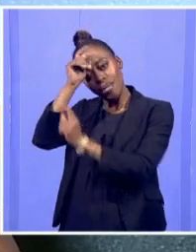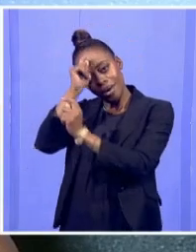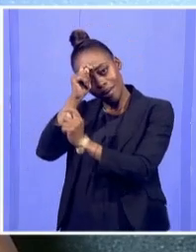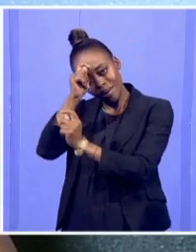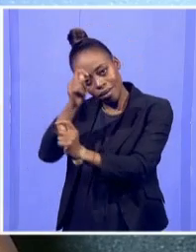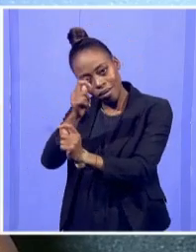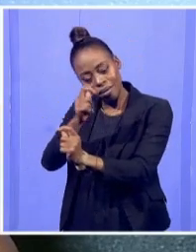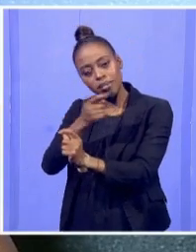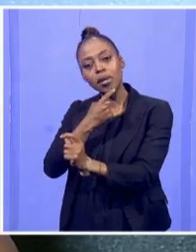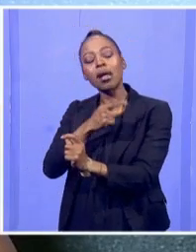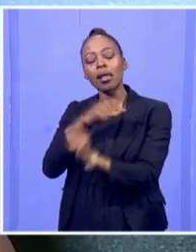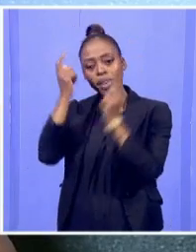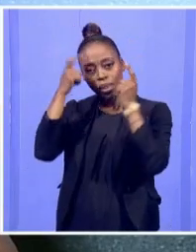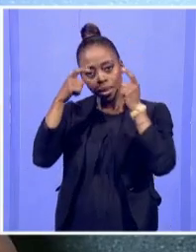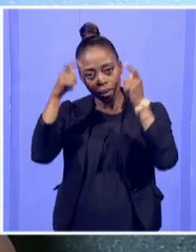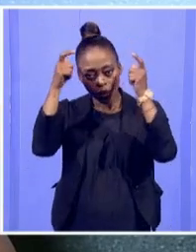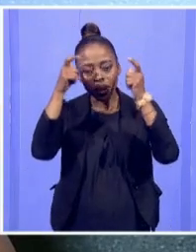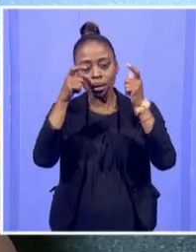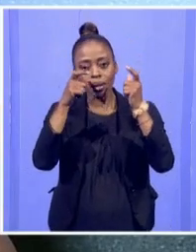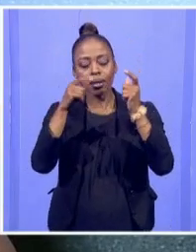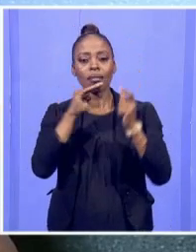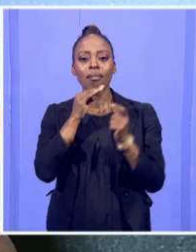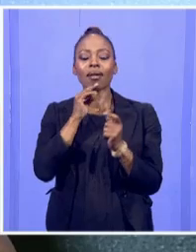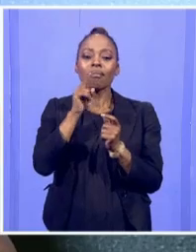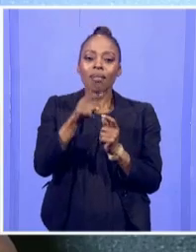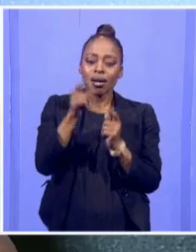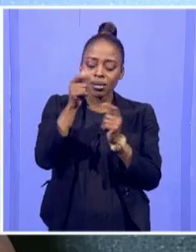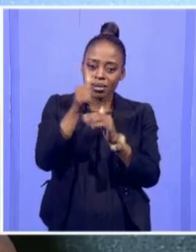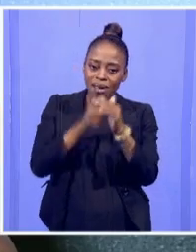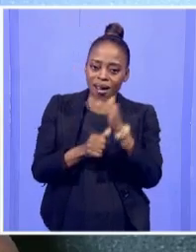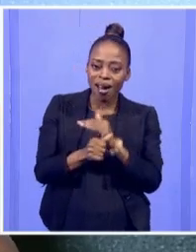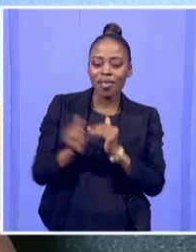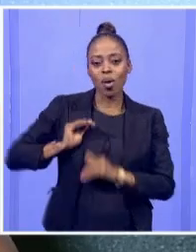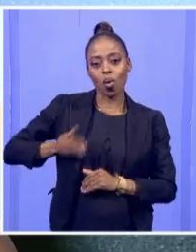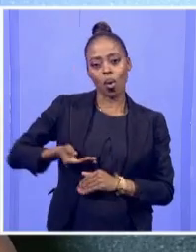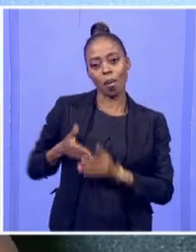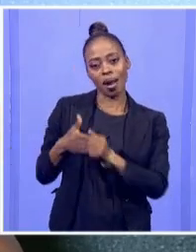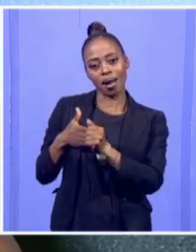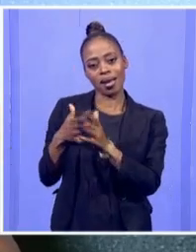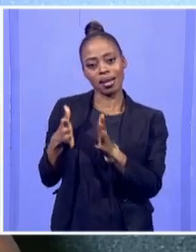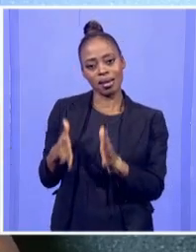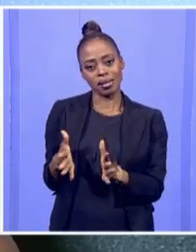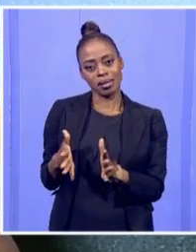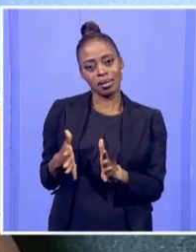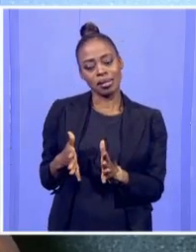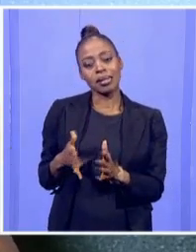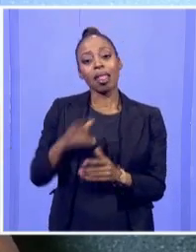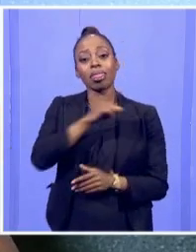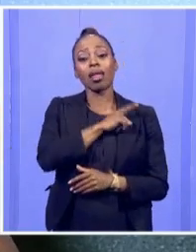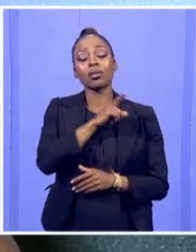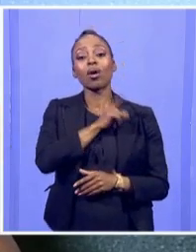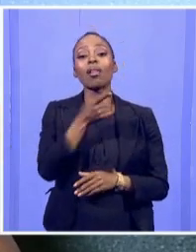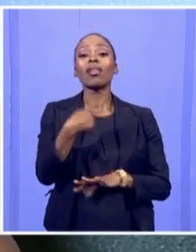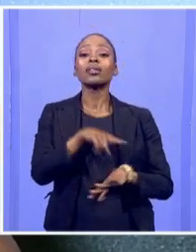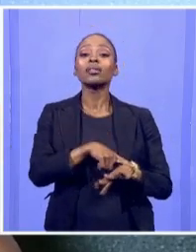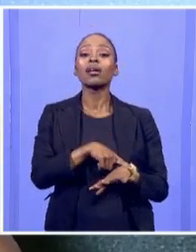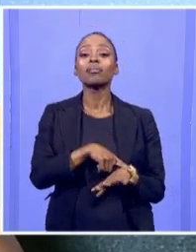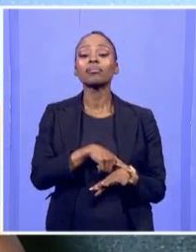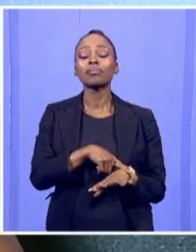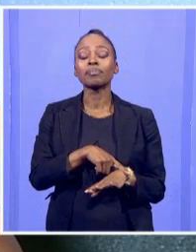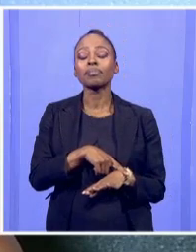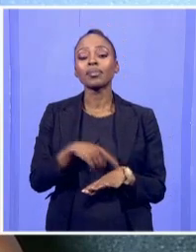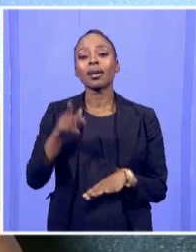as a queenship, they had to recognize it under female leaders, which is why at the time